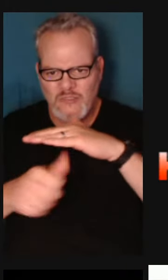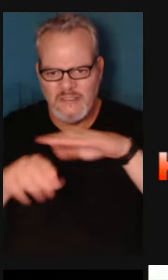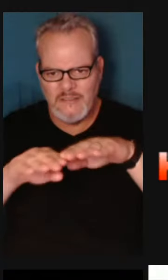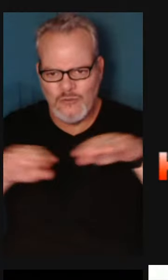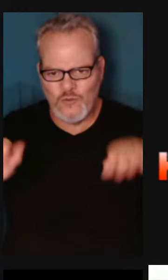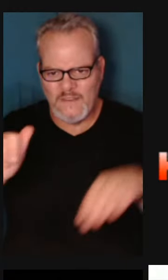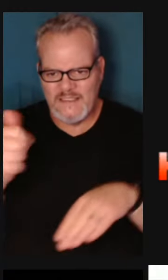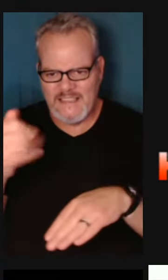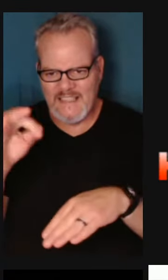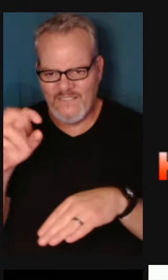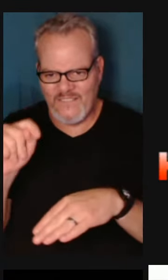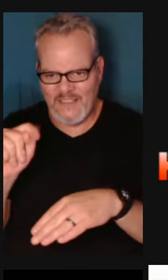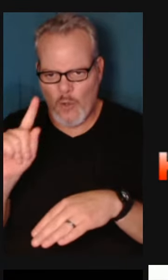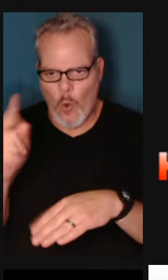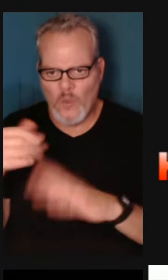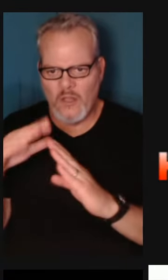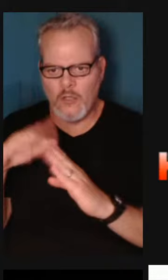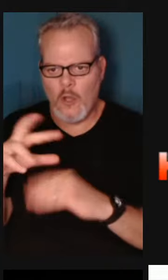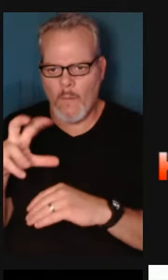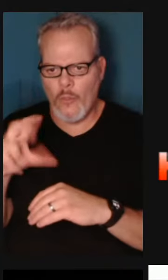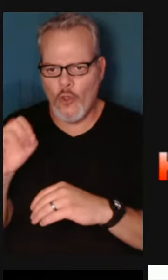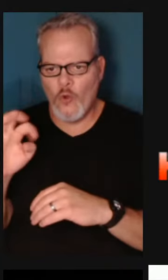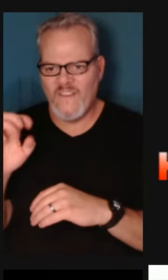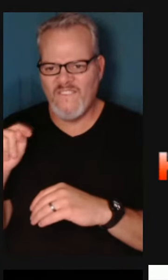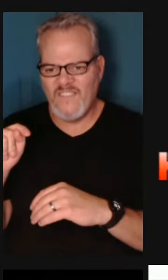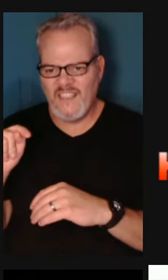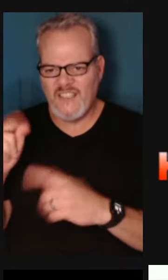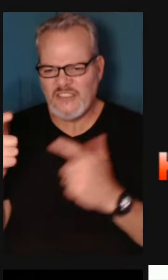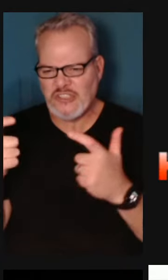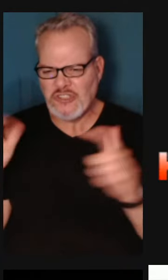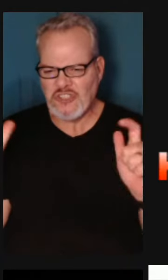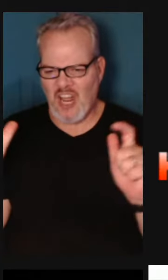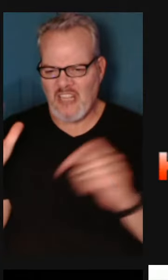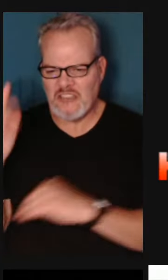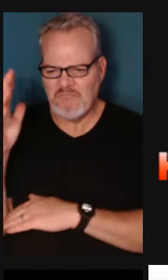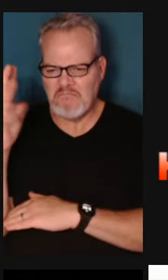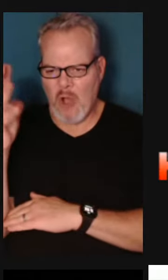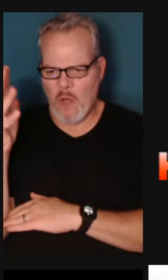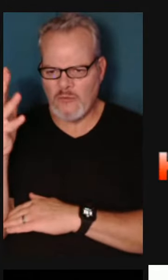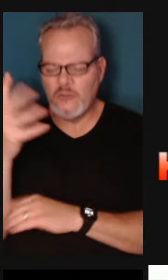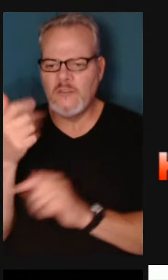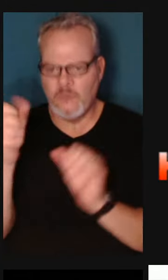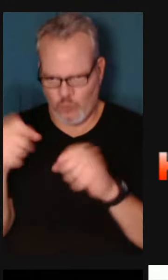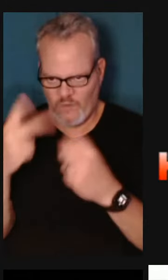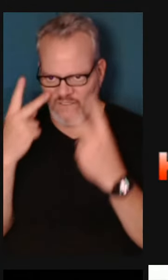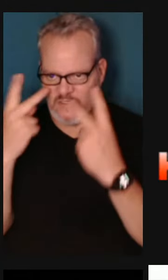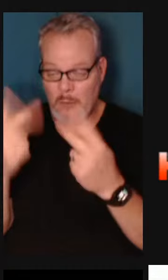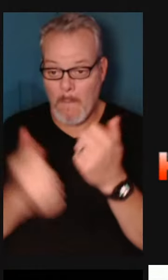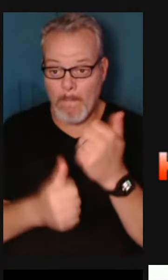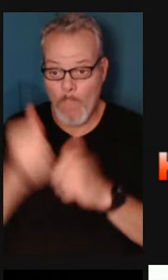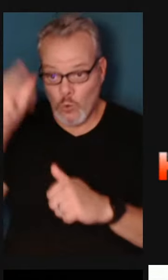Only the top 30 feet of the giant palms were visible. Most of the horses went with it.